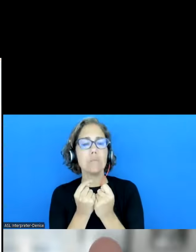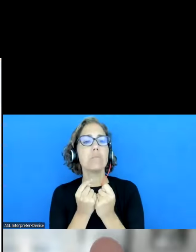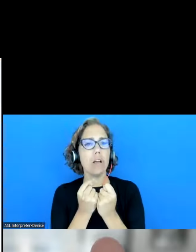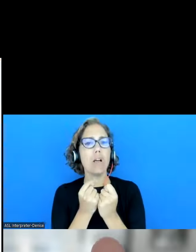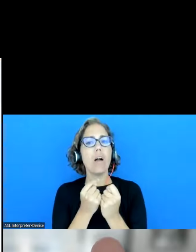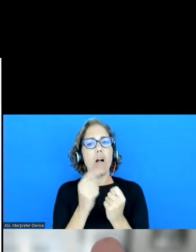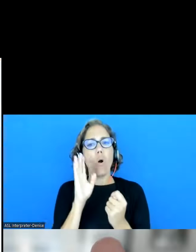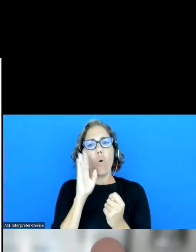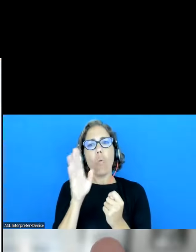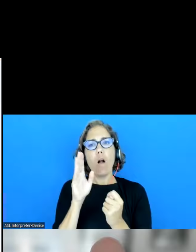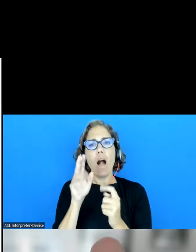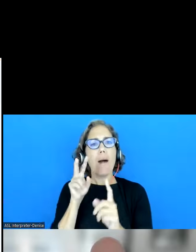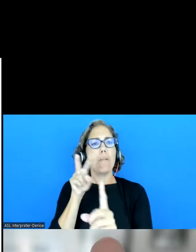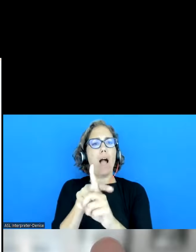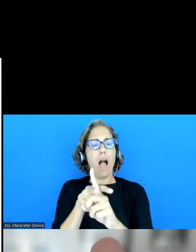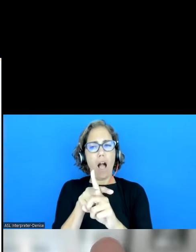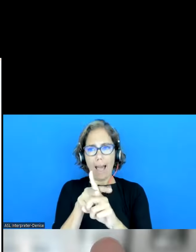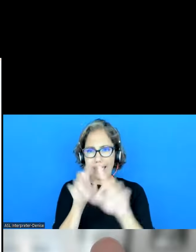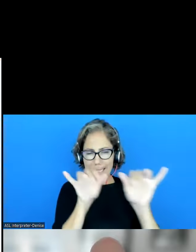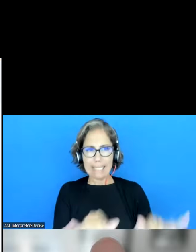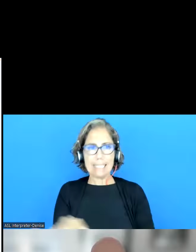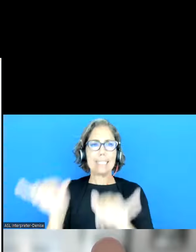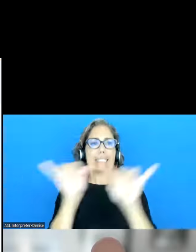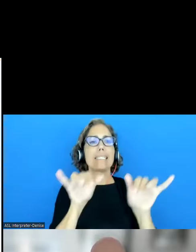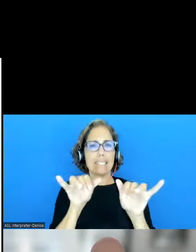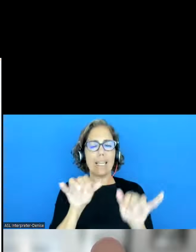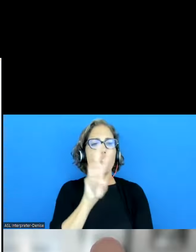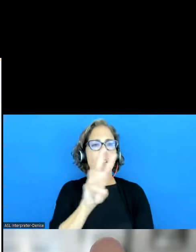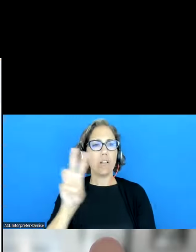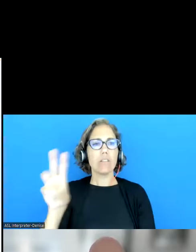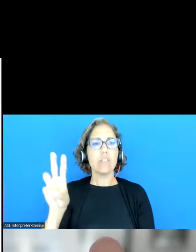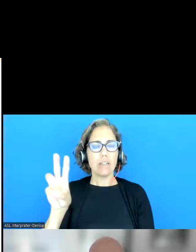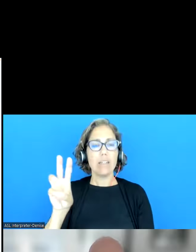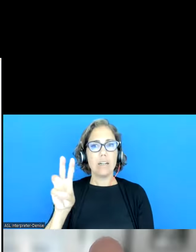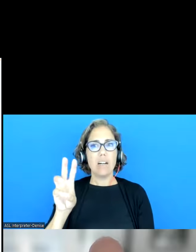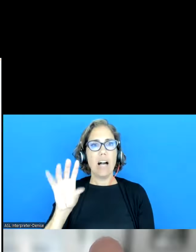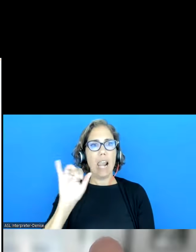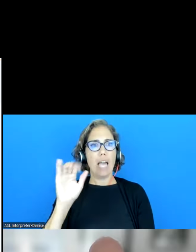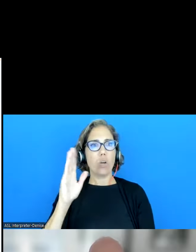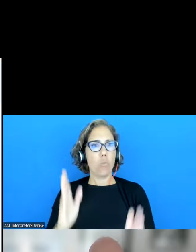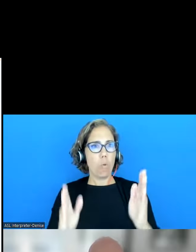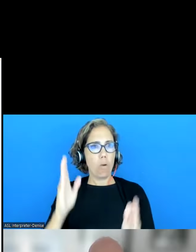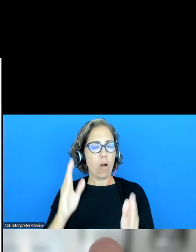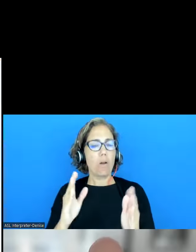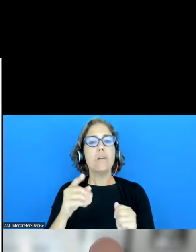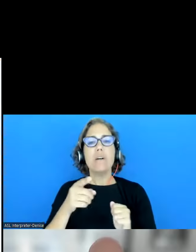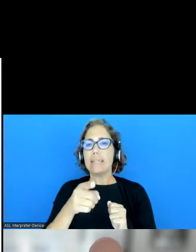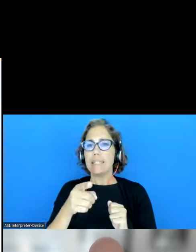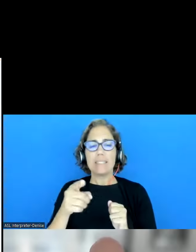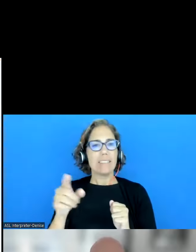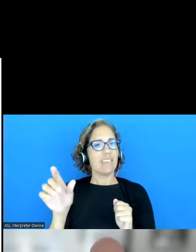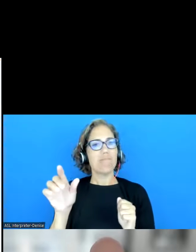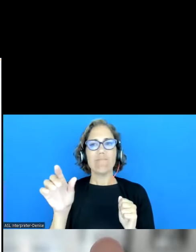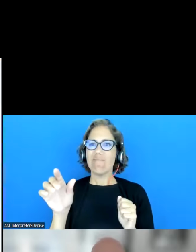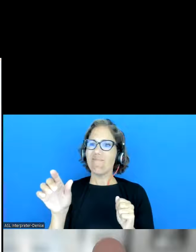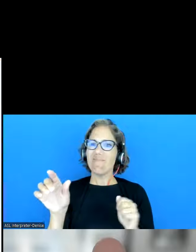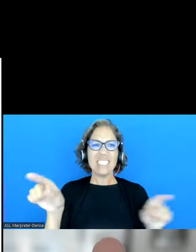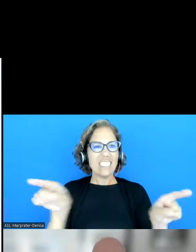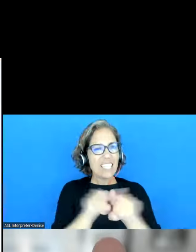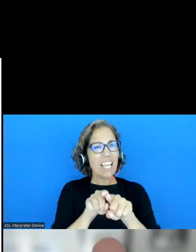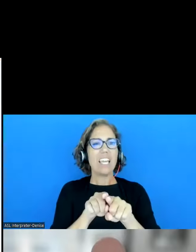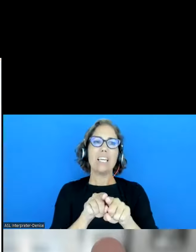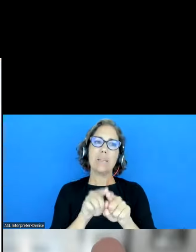apply consistently across the site, like robotically, the same alternative text. So we